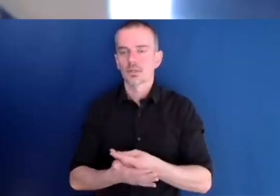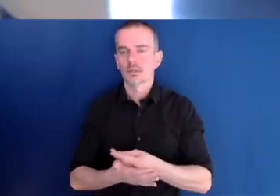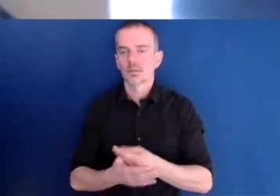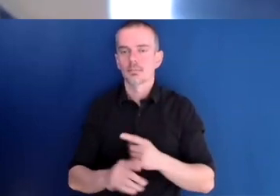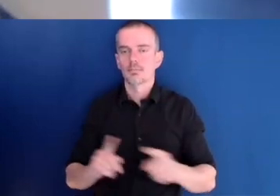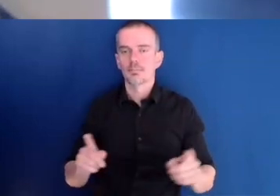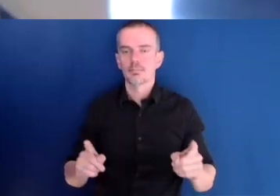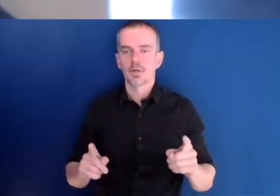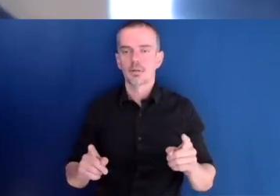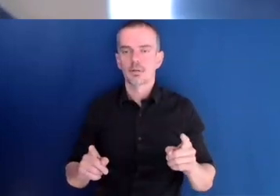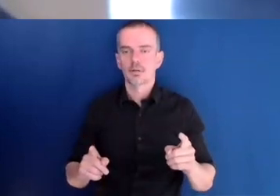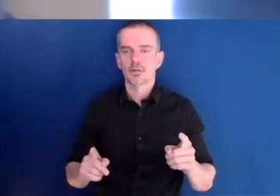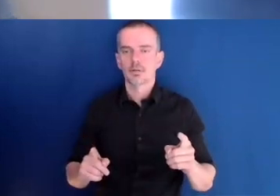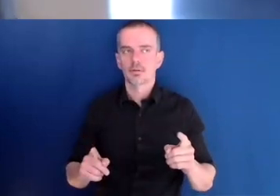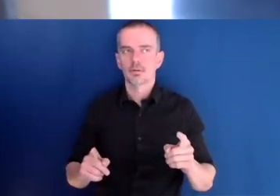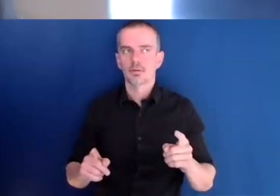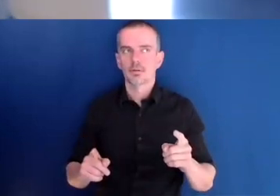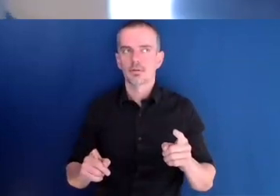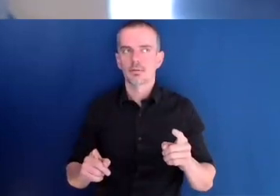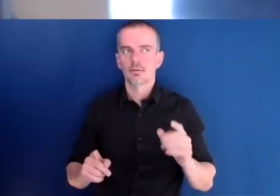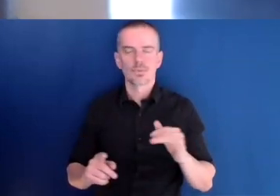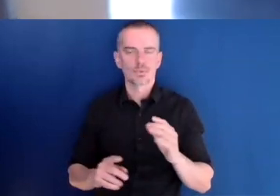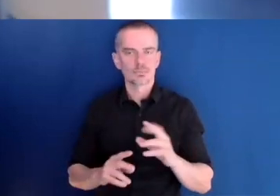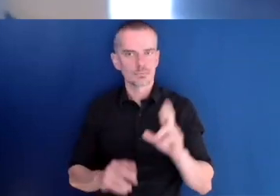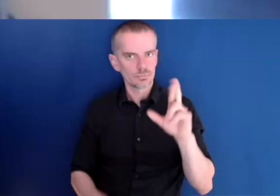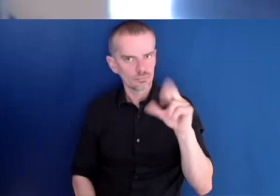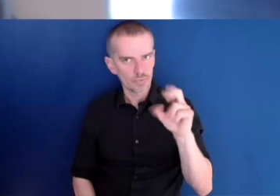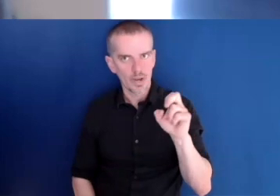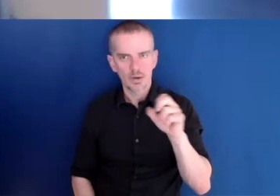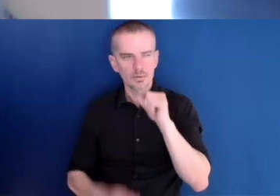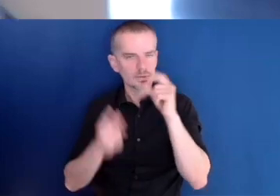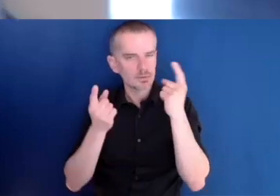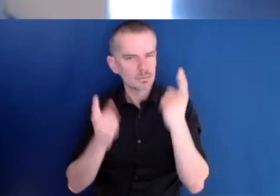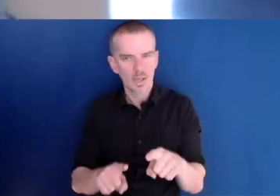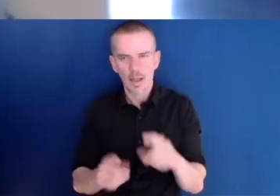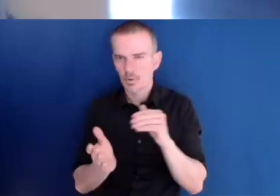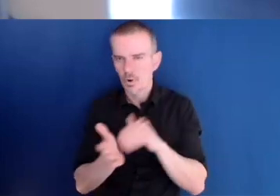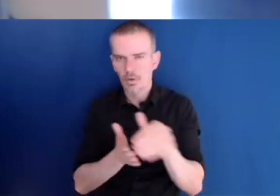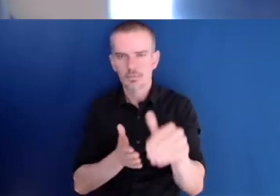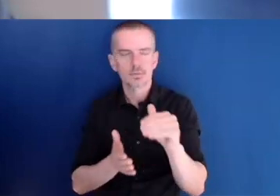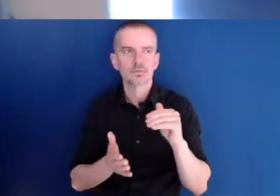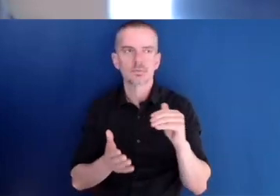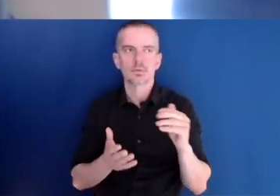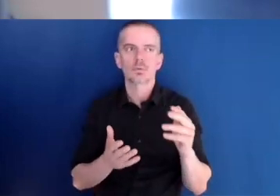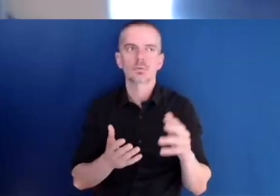but they don't happen very often, or they haven't happened very often in history. So